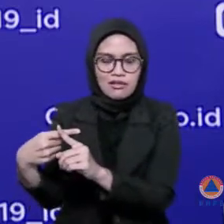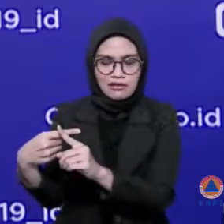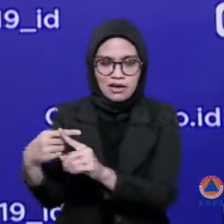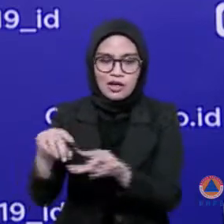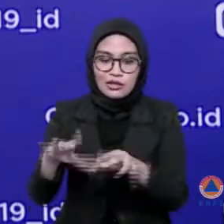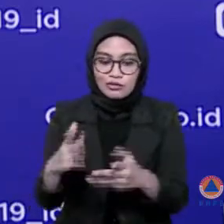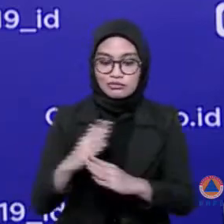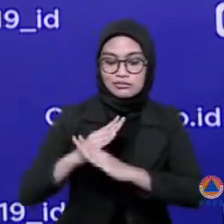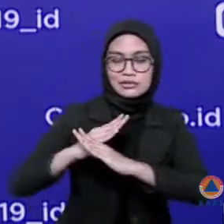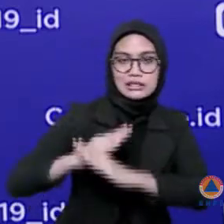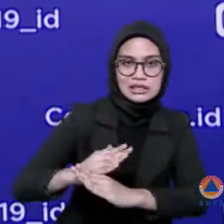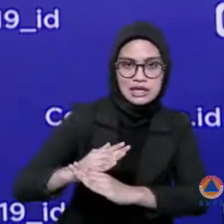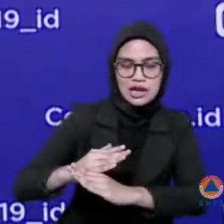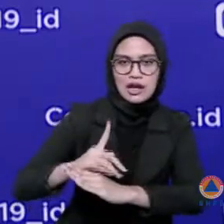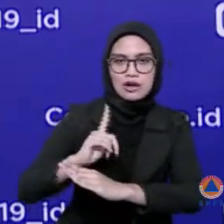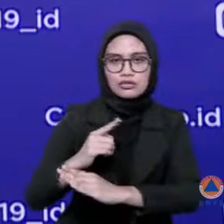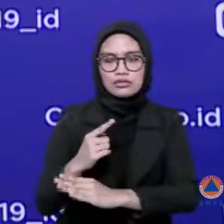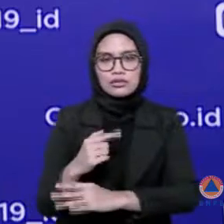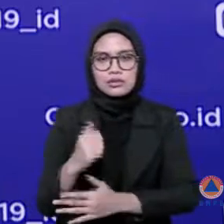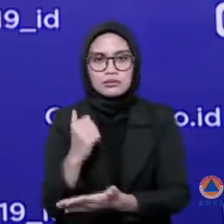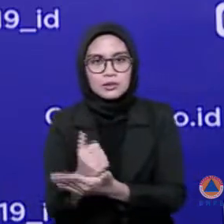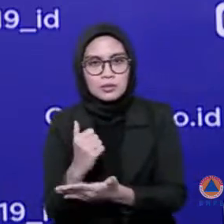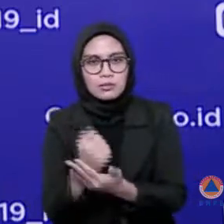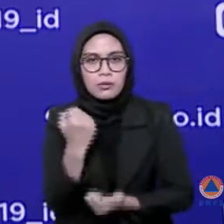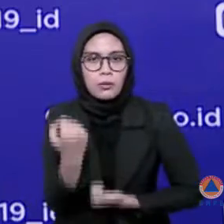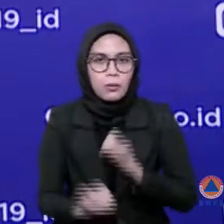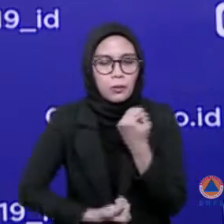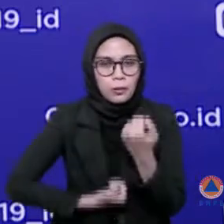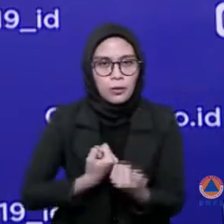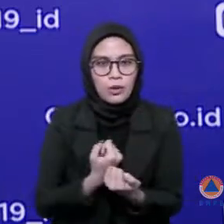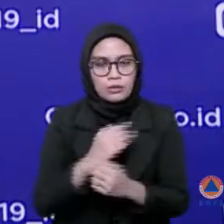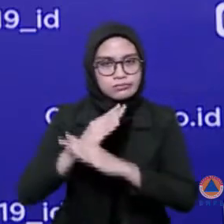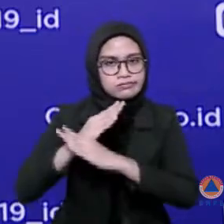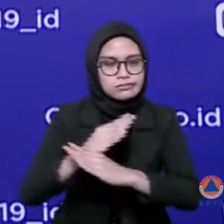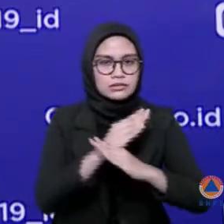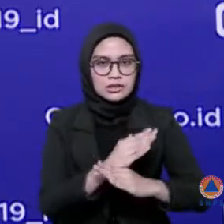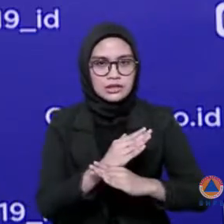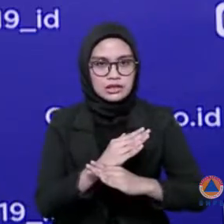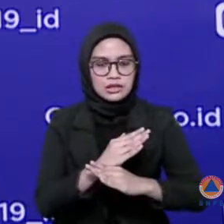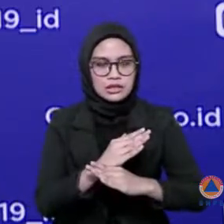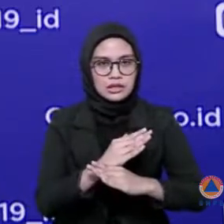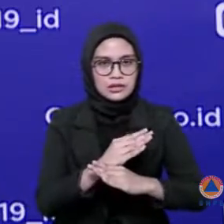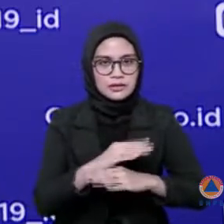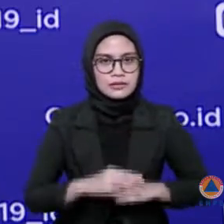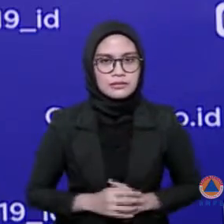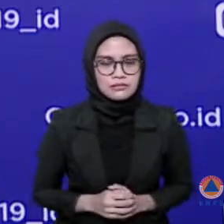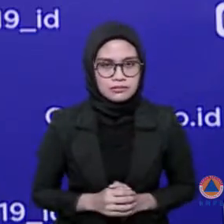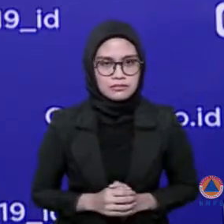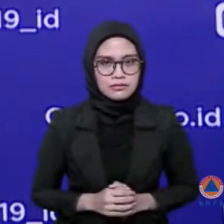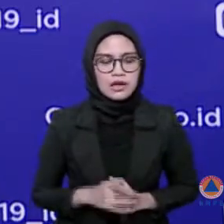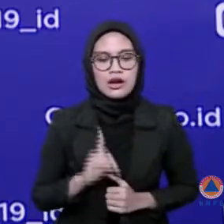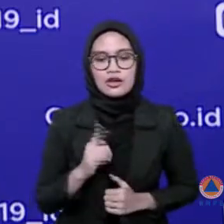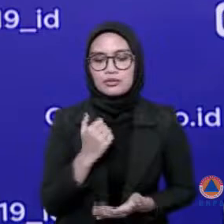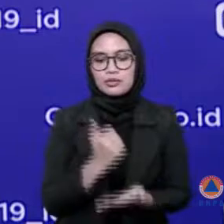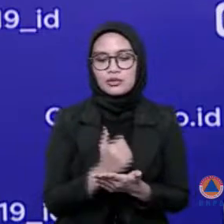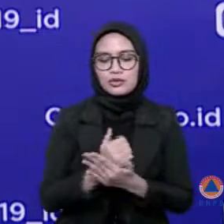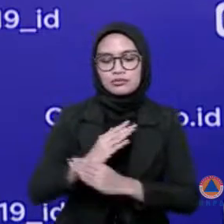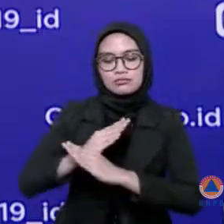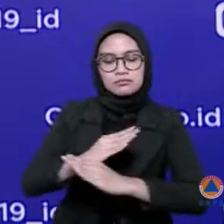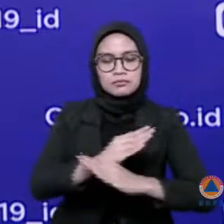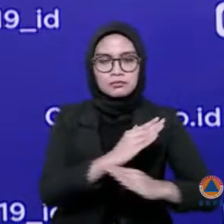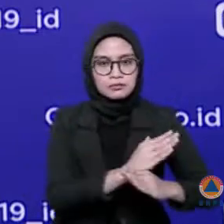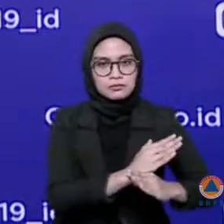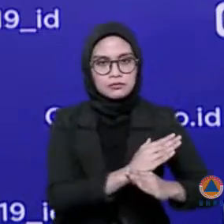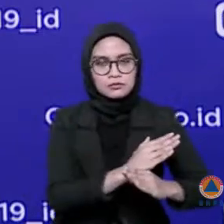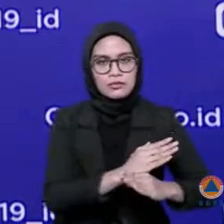by monitoring very closely any indication of increased cases in anywhere in Indonesia. Thank